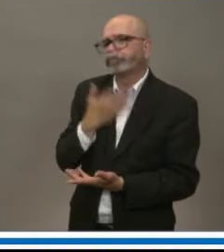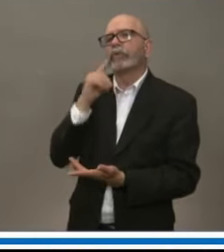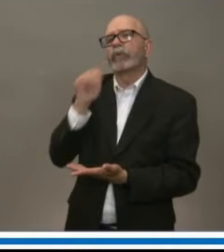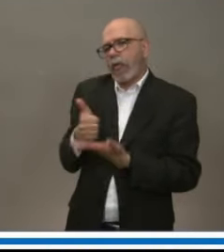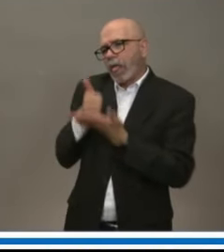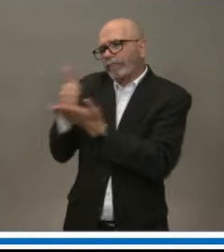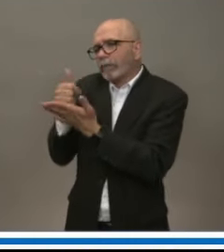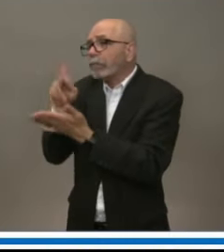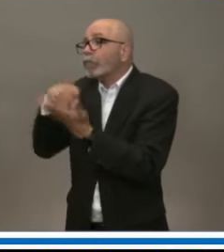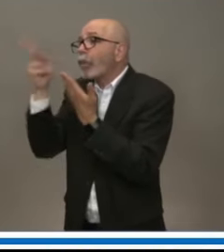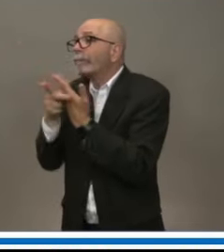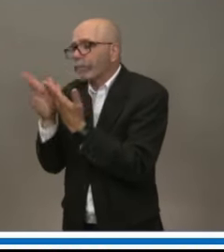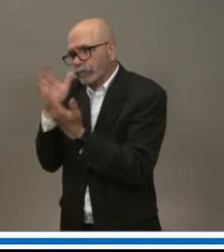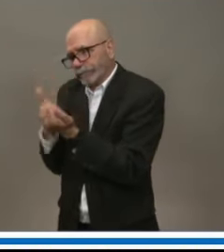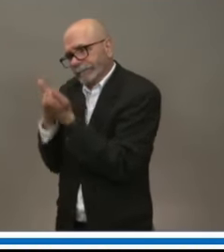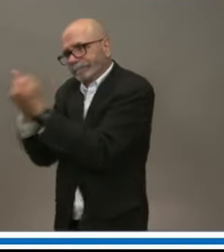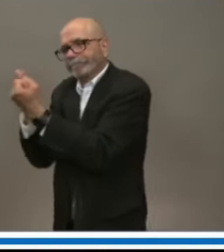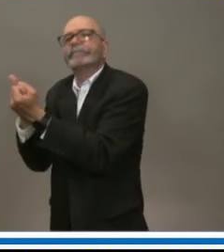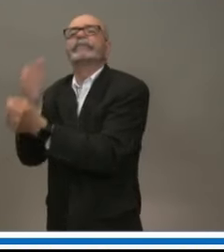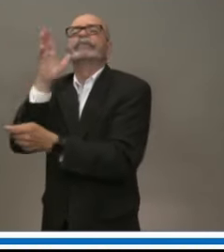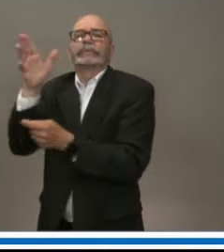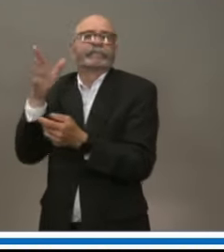do we broaden the EI